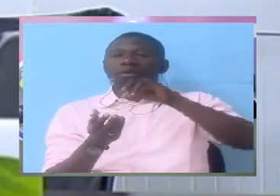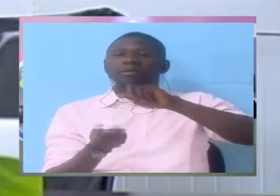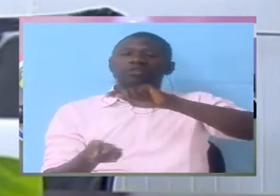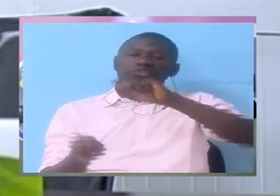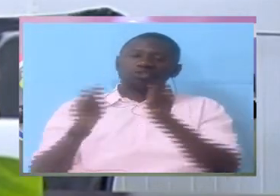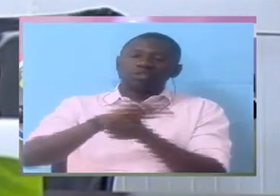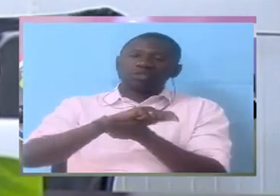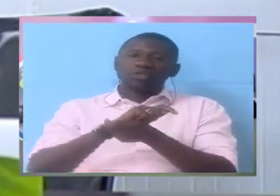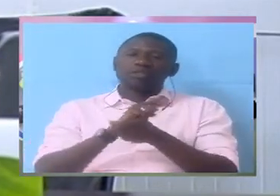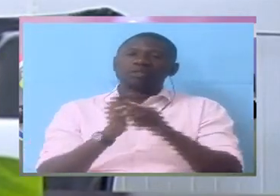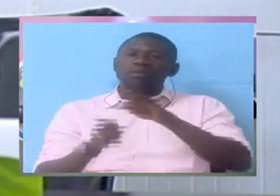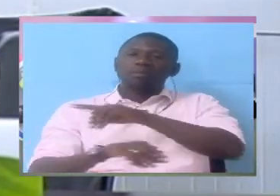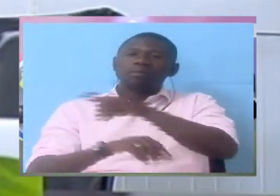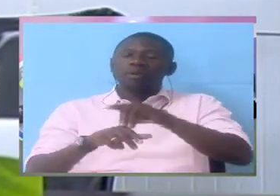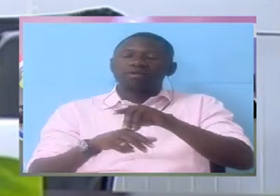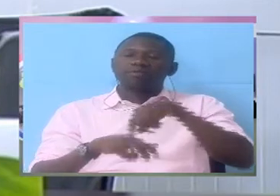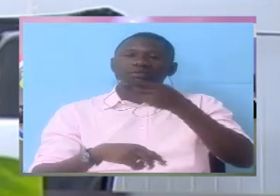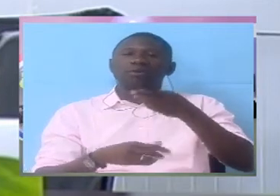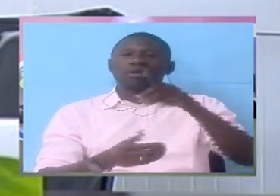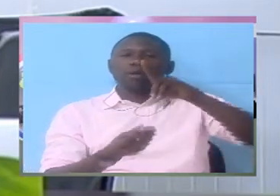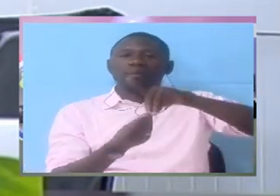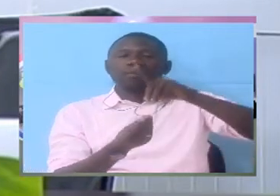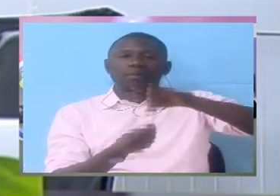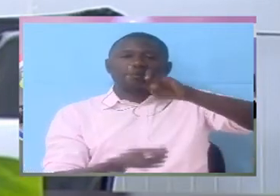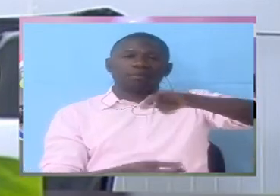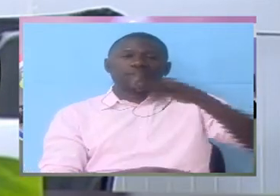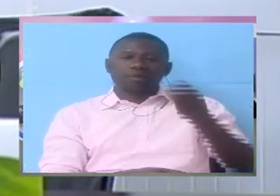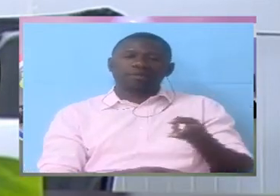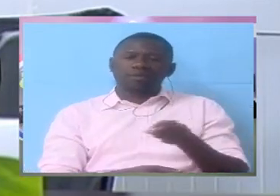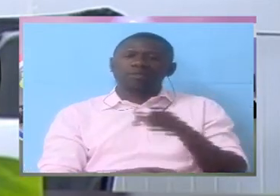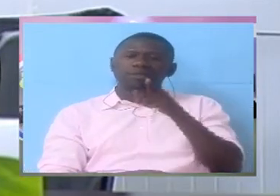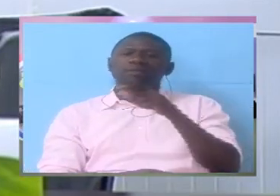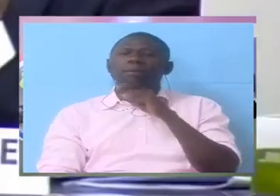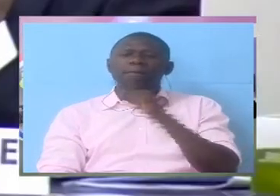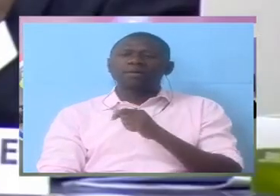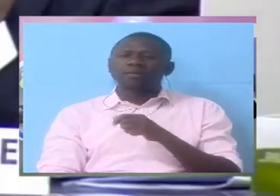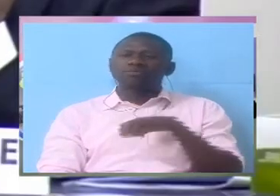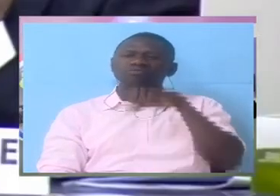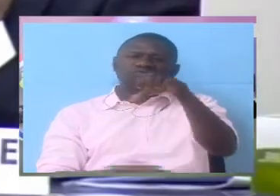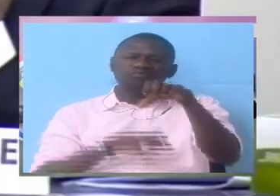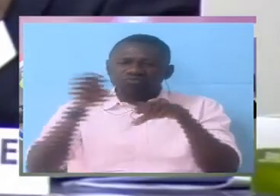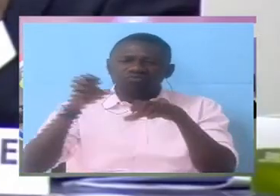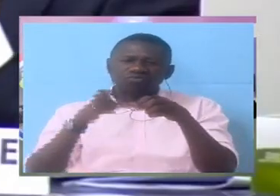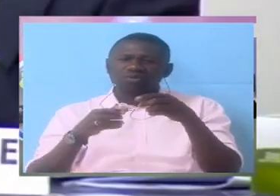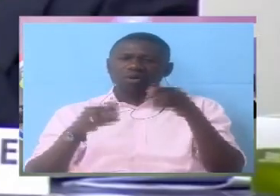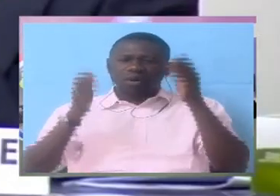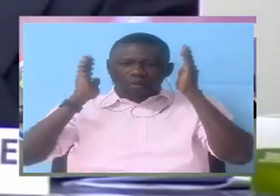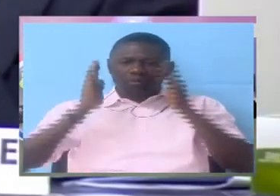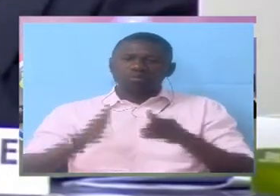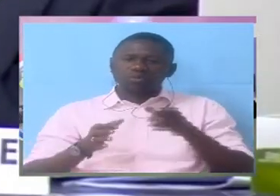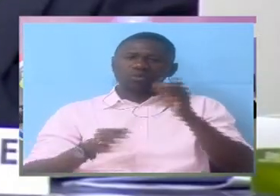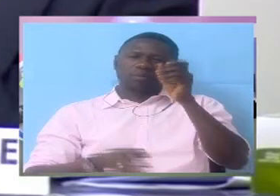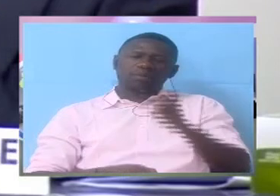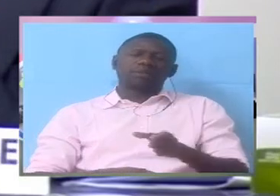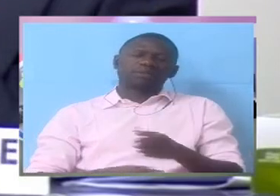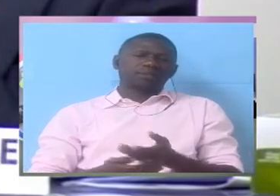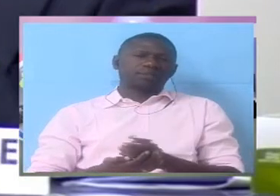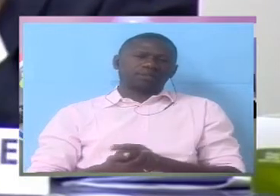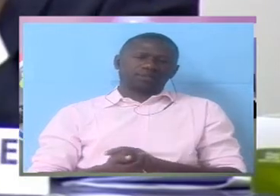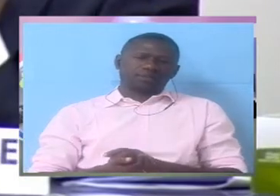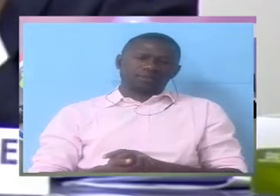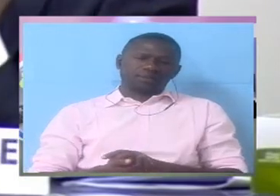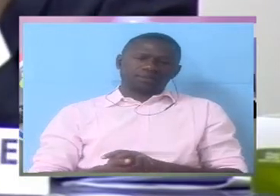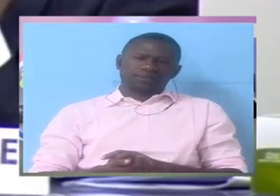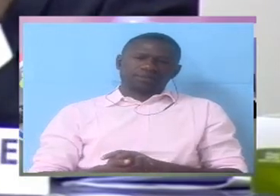burukale aya fango toki je. He's a fake Muslim. Ula nanko misilime tapale olom. Mr. Witness.